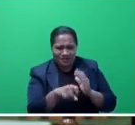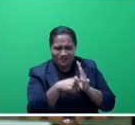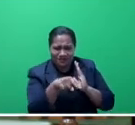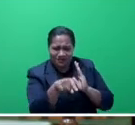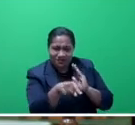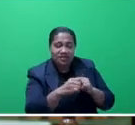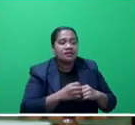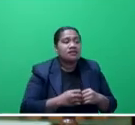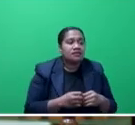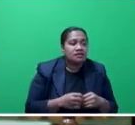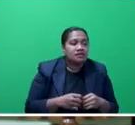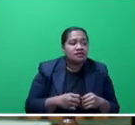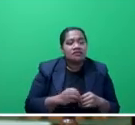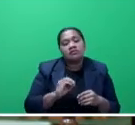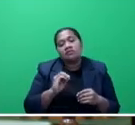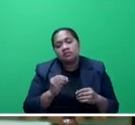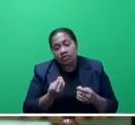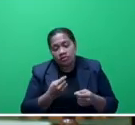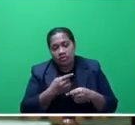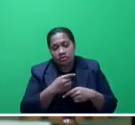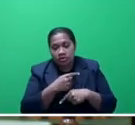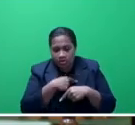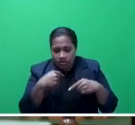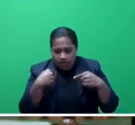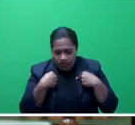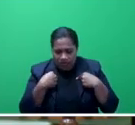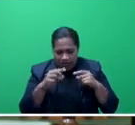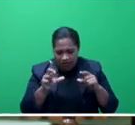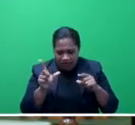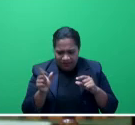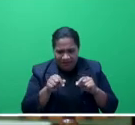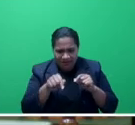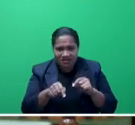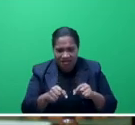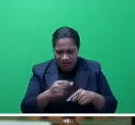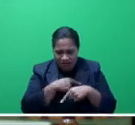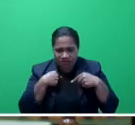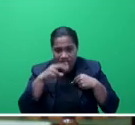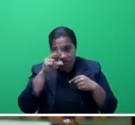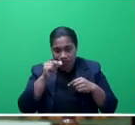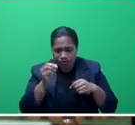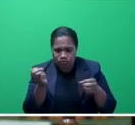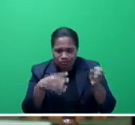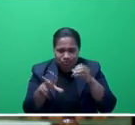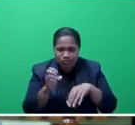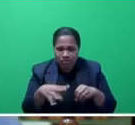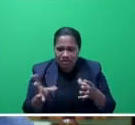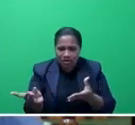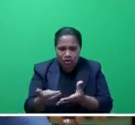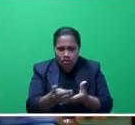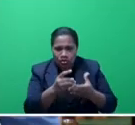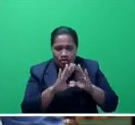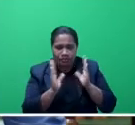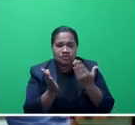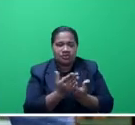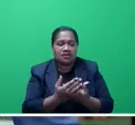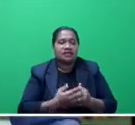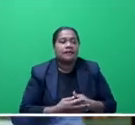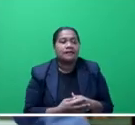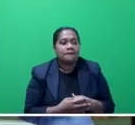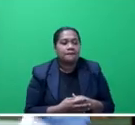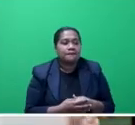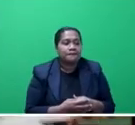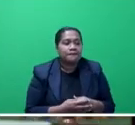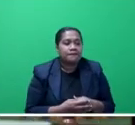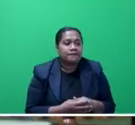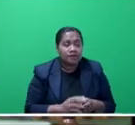strenuous conditions that we were able to put this document together. And in fact, the budget books that you see was